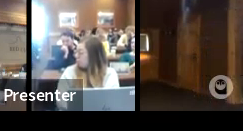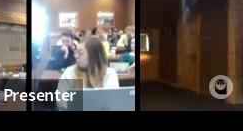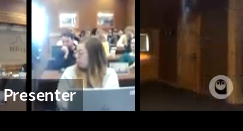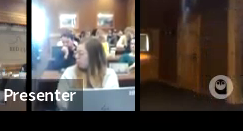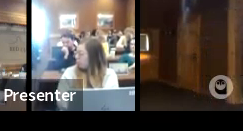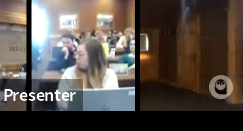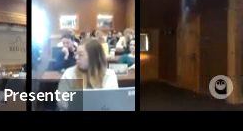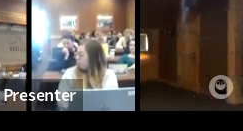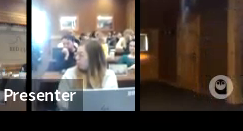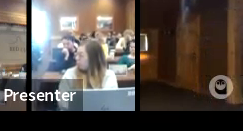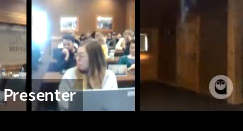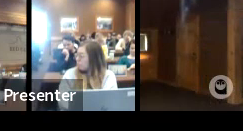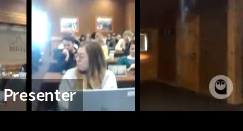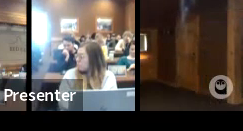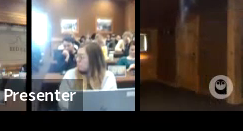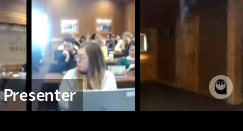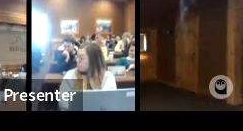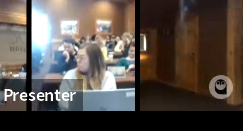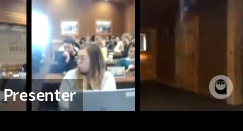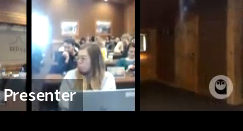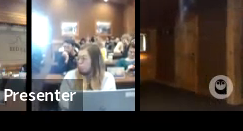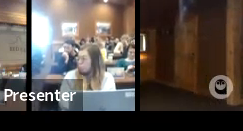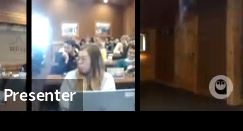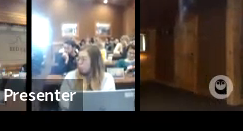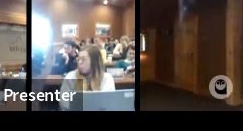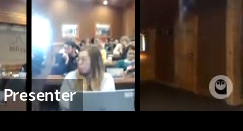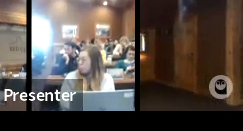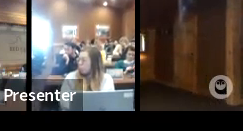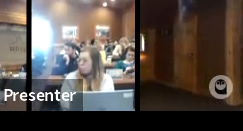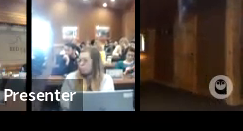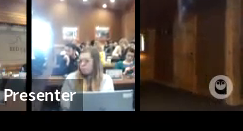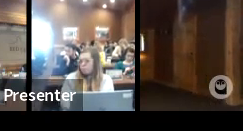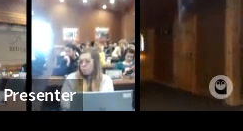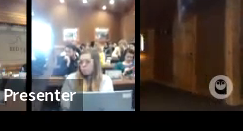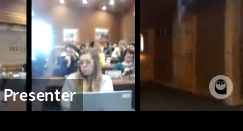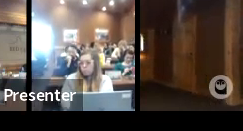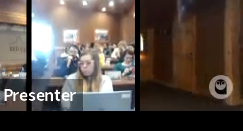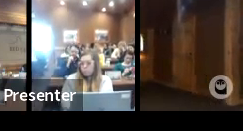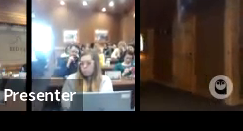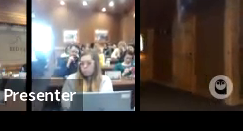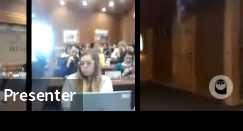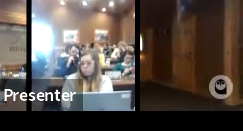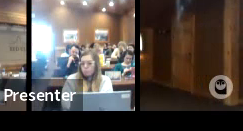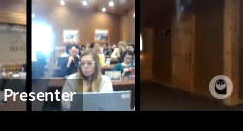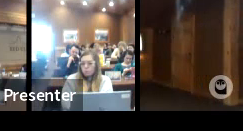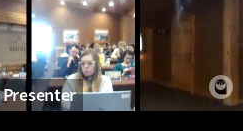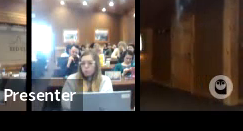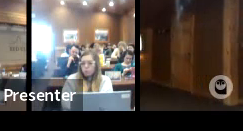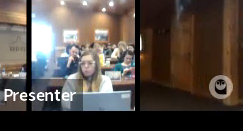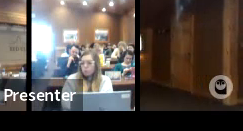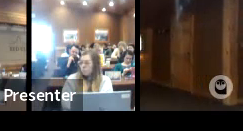my expertise. I was asked about like offender behavior, and that's not who I've worked with. And so just to make sure that